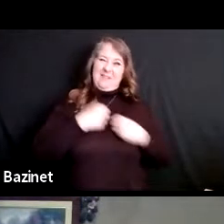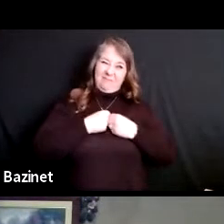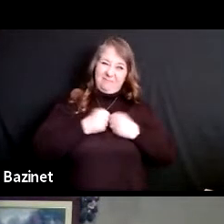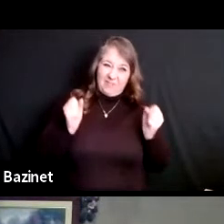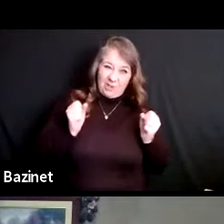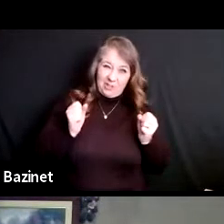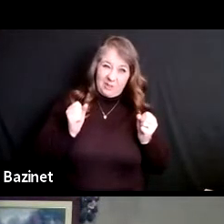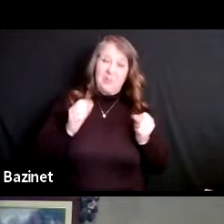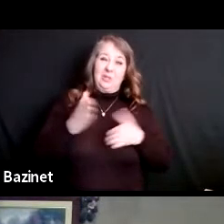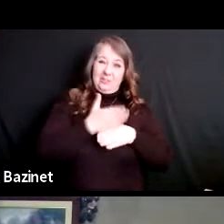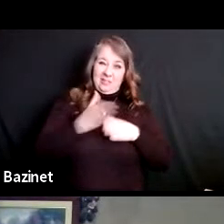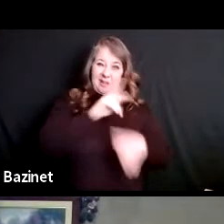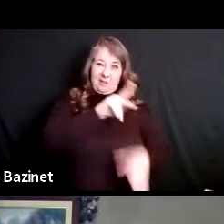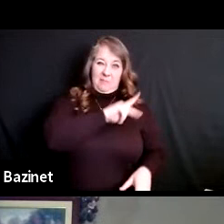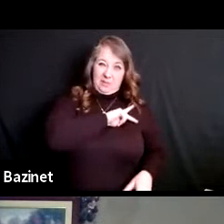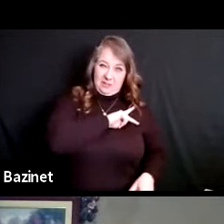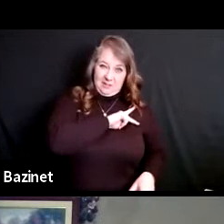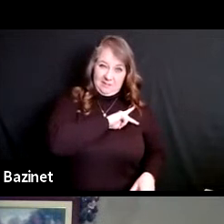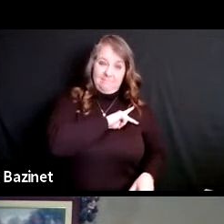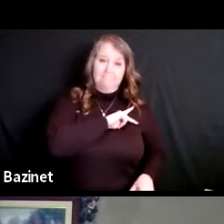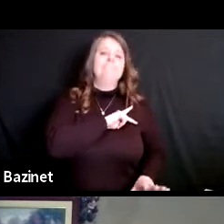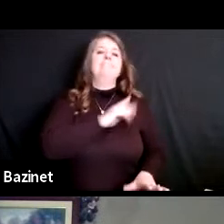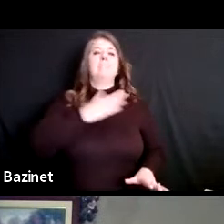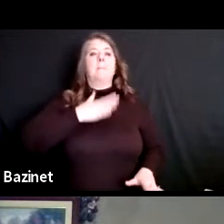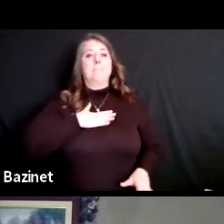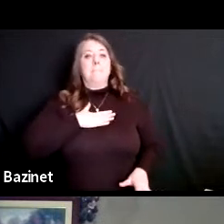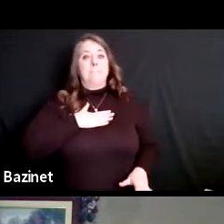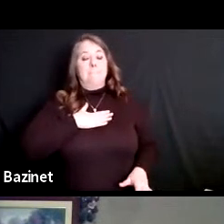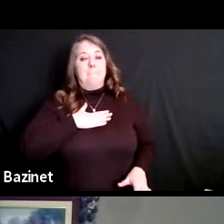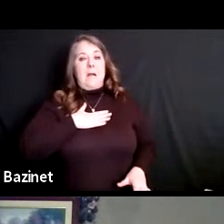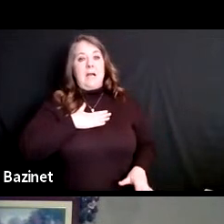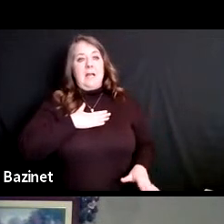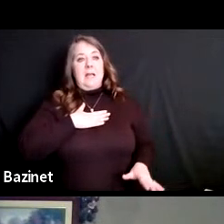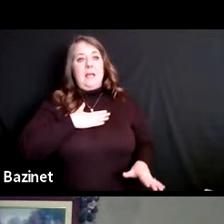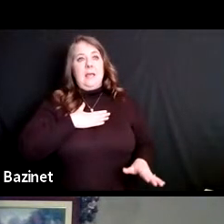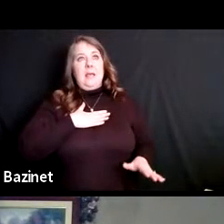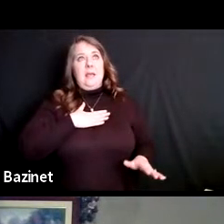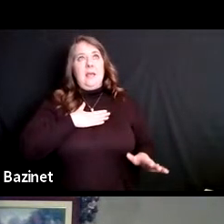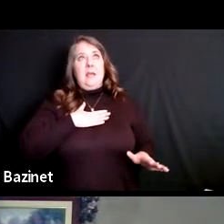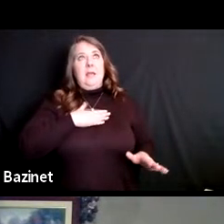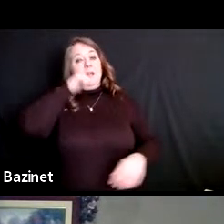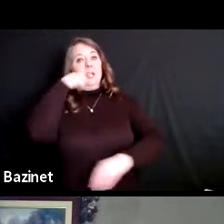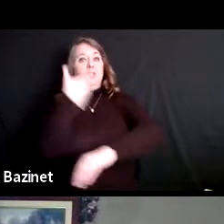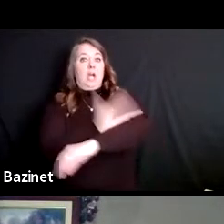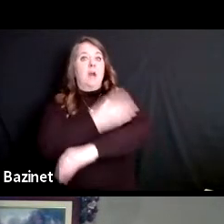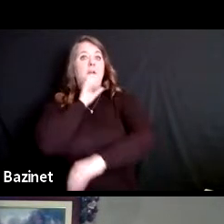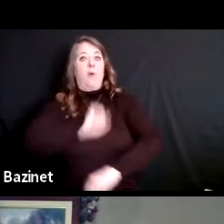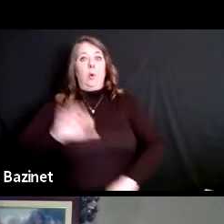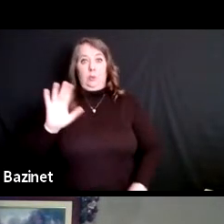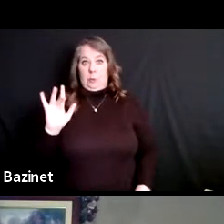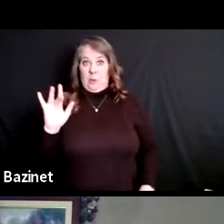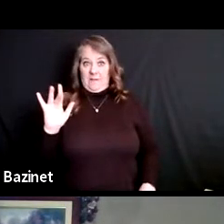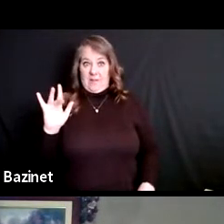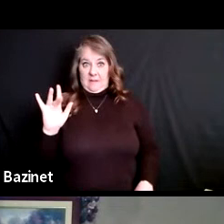here. My 25-year-old daughter, who was very